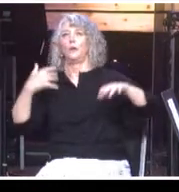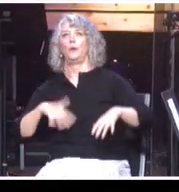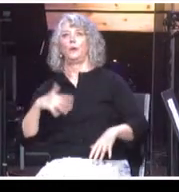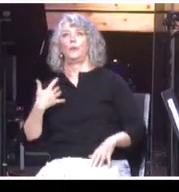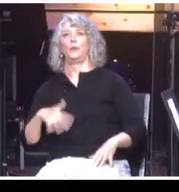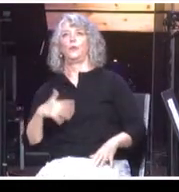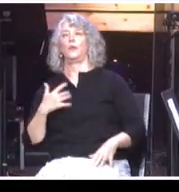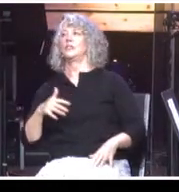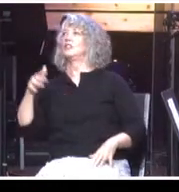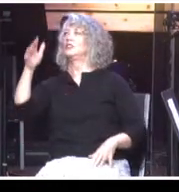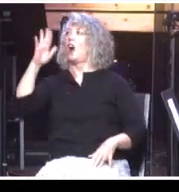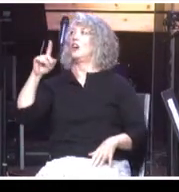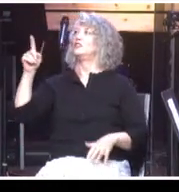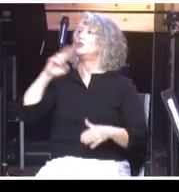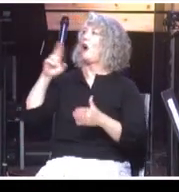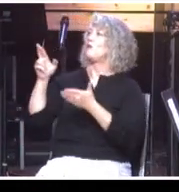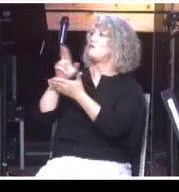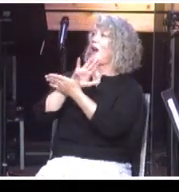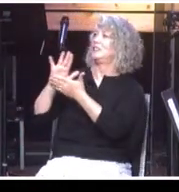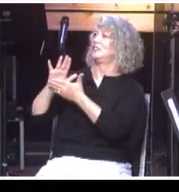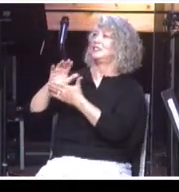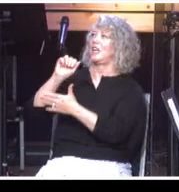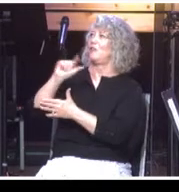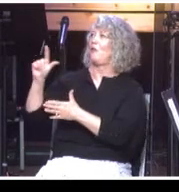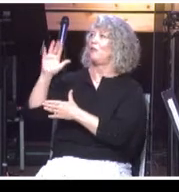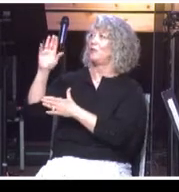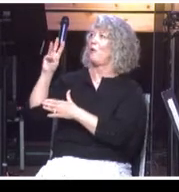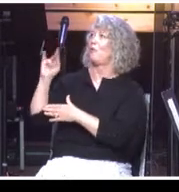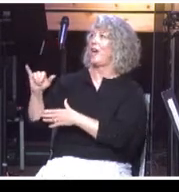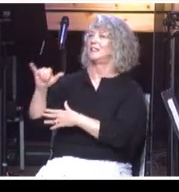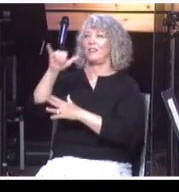is upright in all His ways.